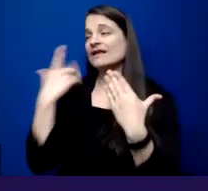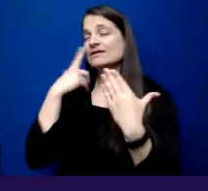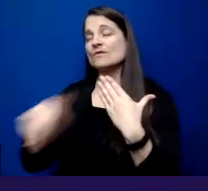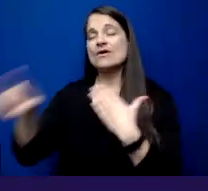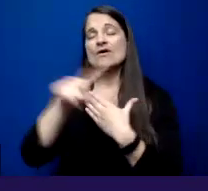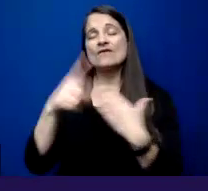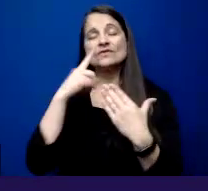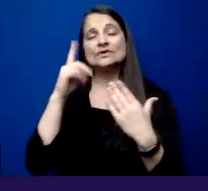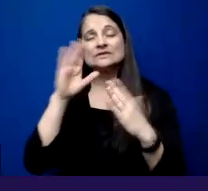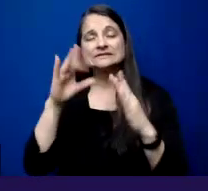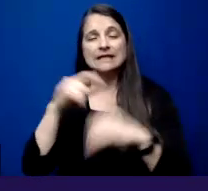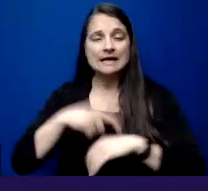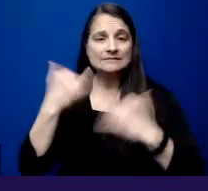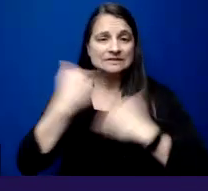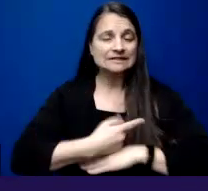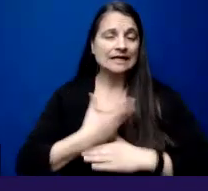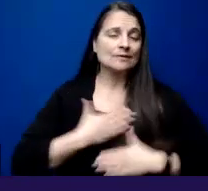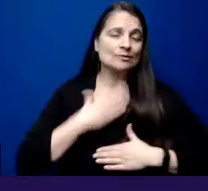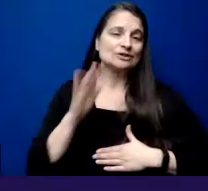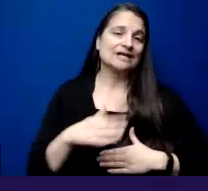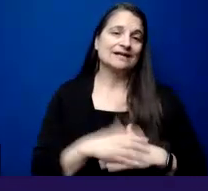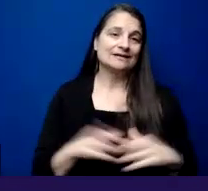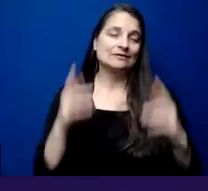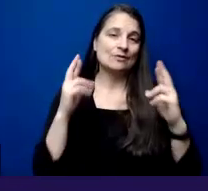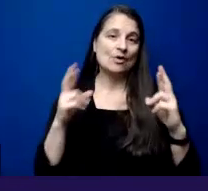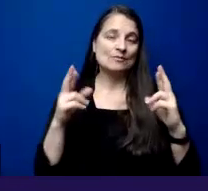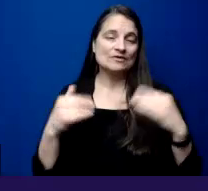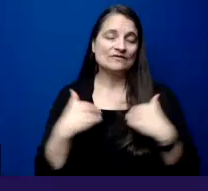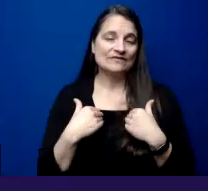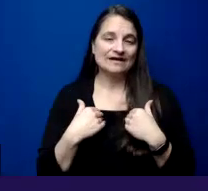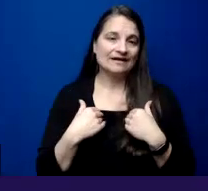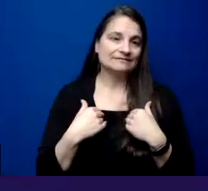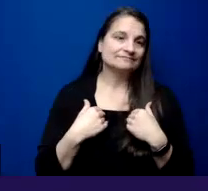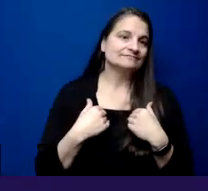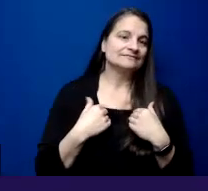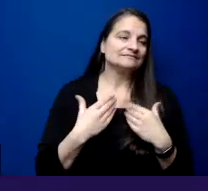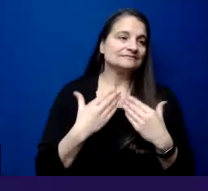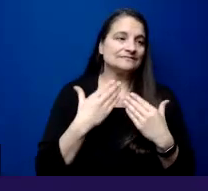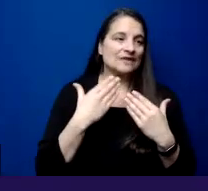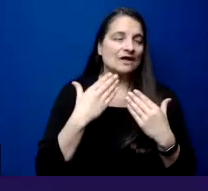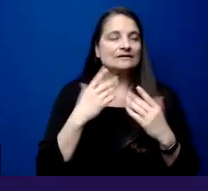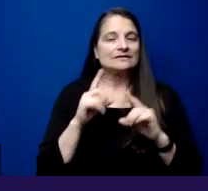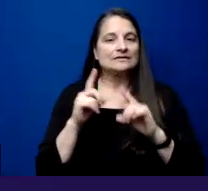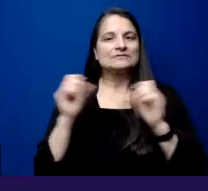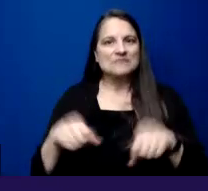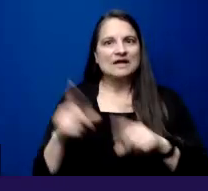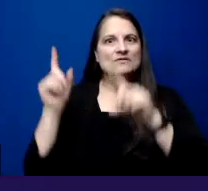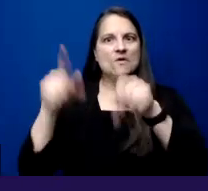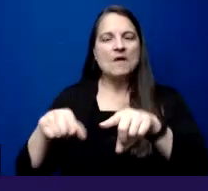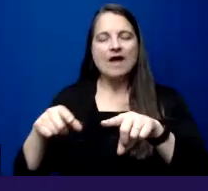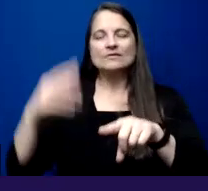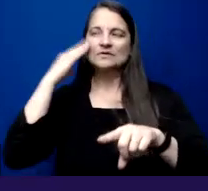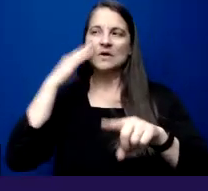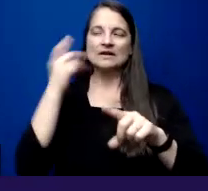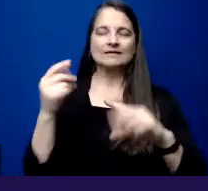time today. We really appreciate it, and we hope you head out into the world knowing a little bit more about AT for Game